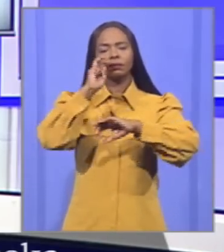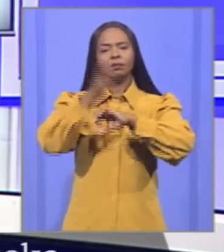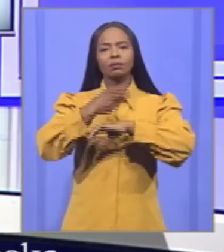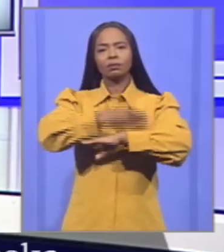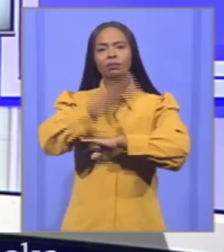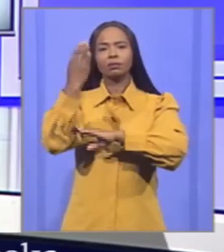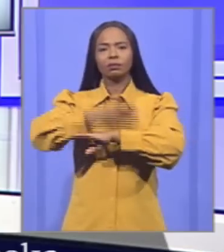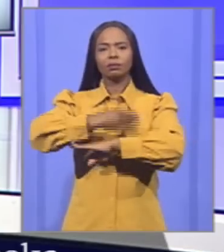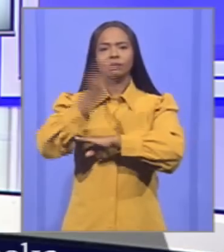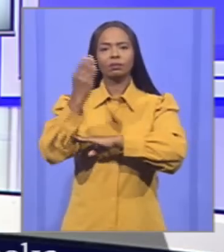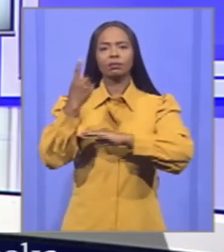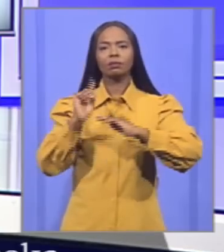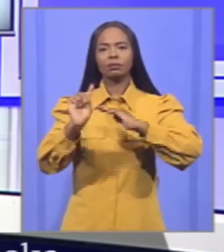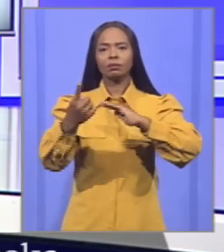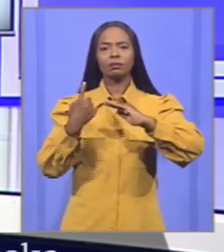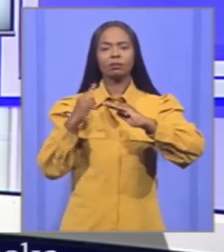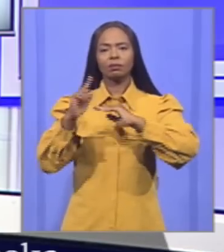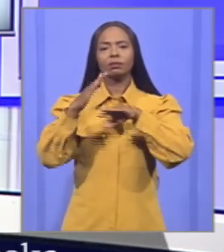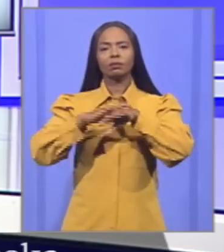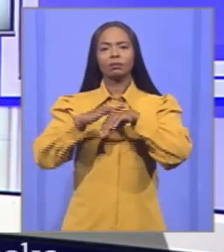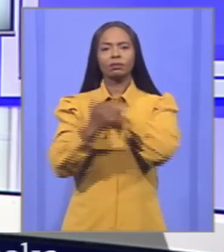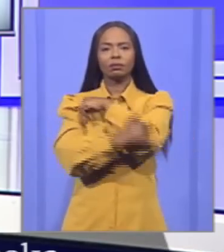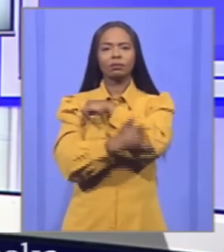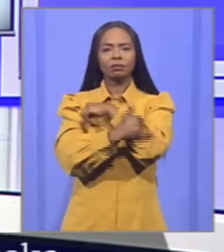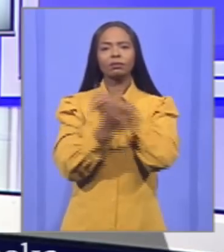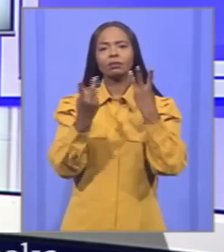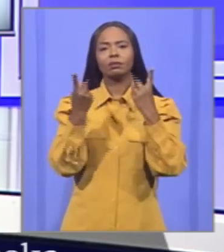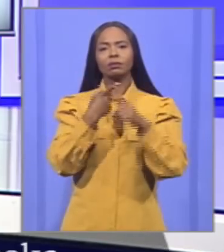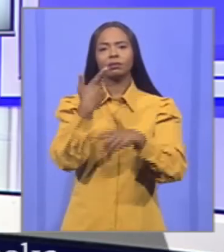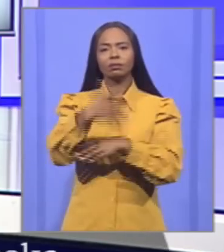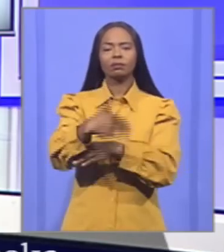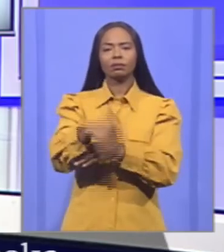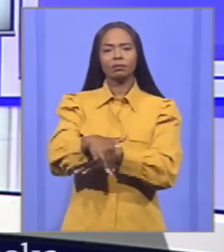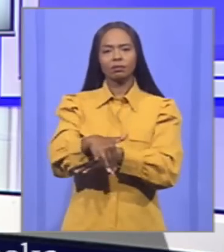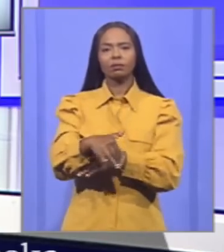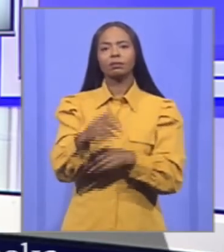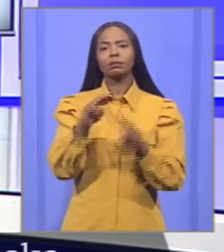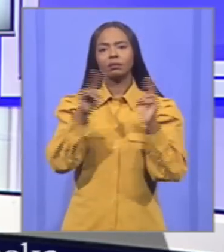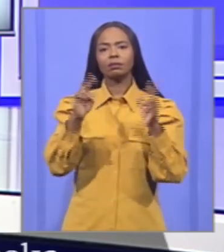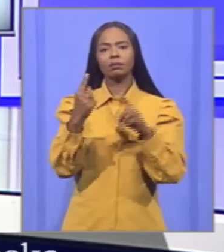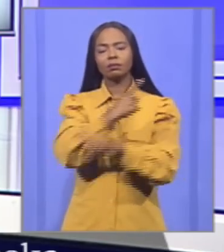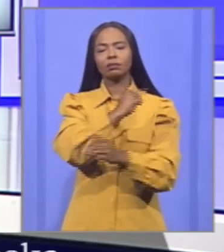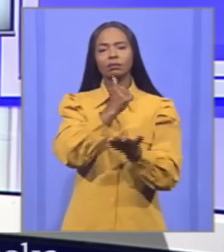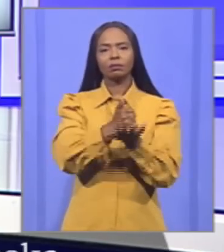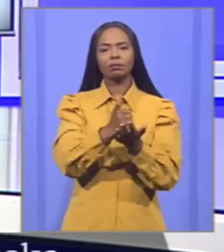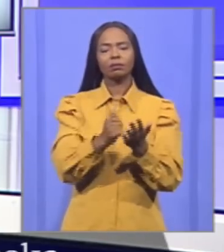tse di gagametseng kgatlhanong le thoto kana bao ba tsenang le go tswa monageng e se mo molaong.